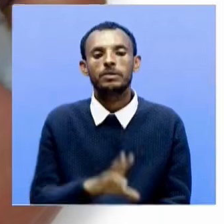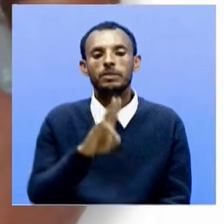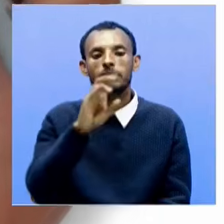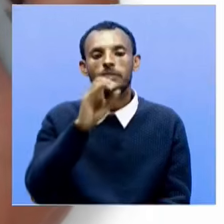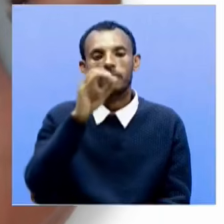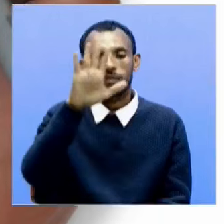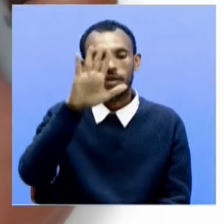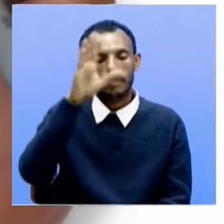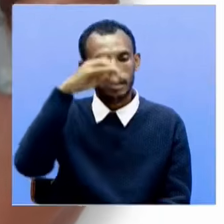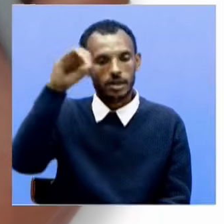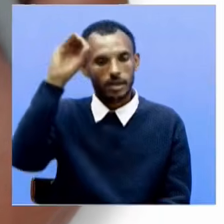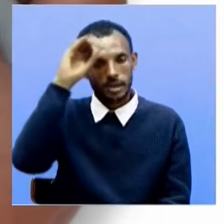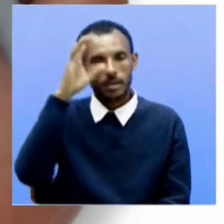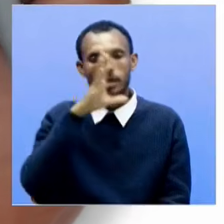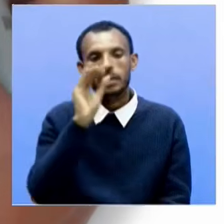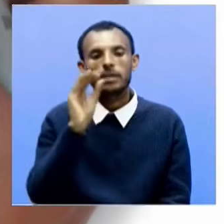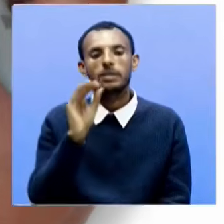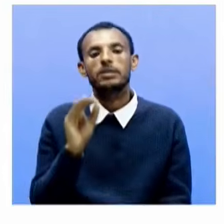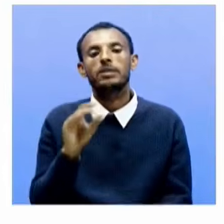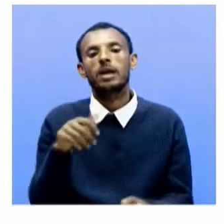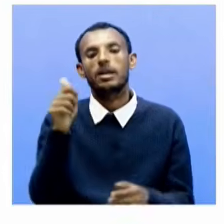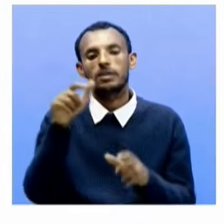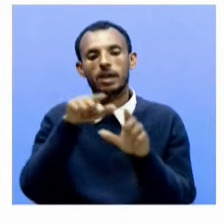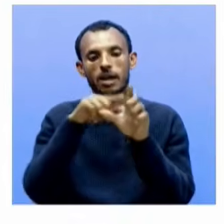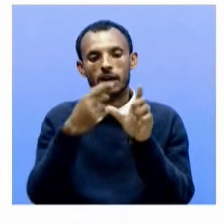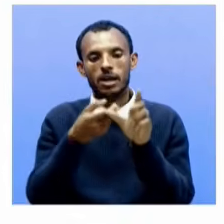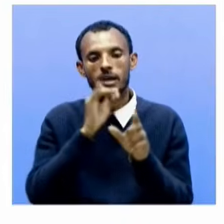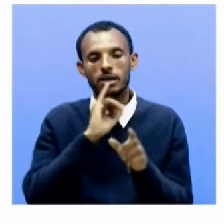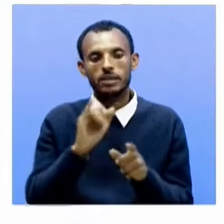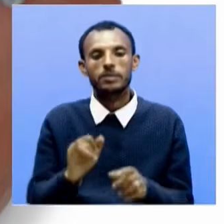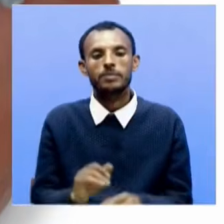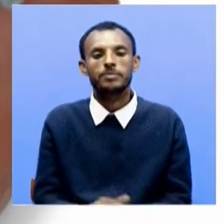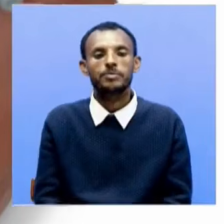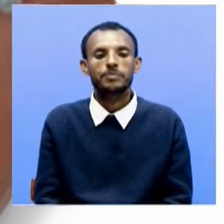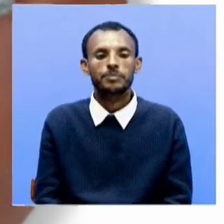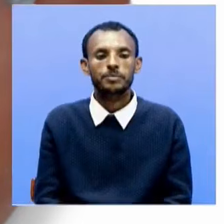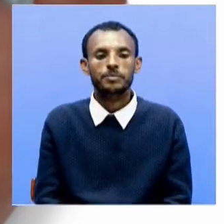degree, and this angle is